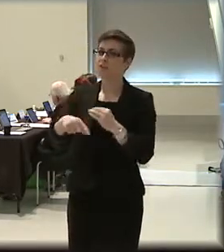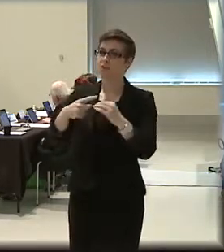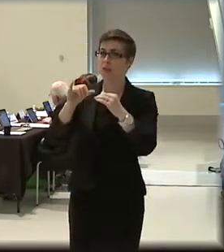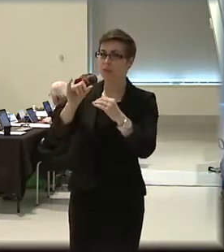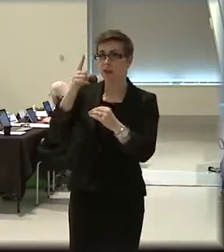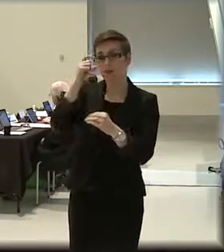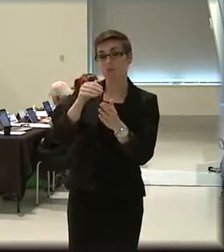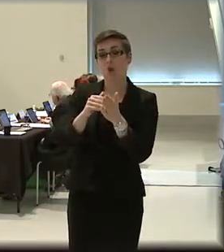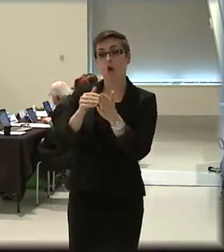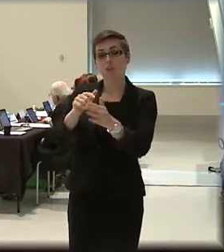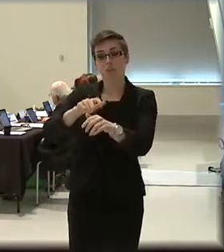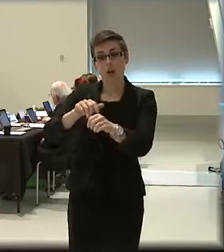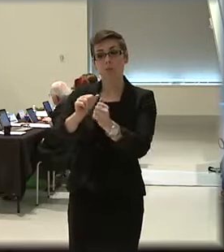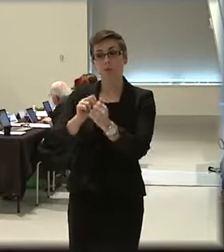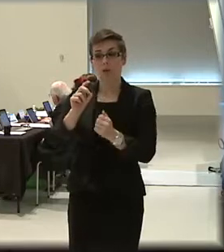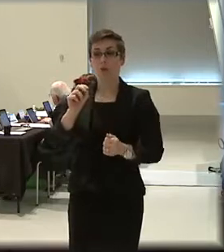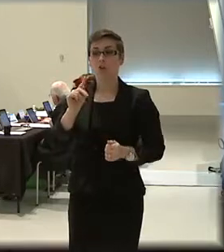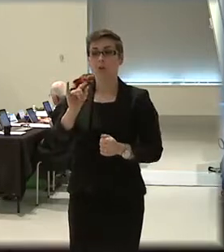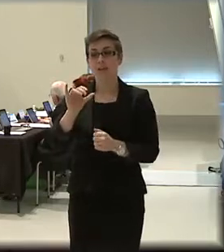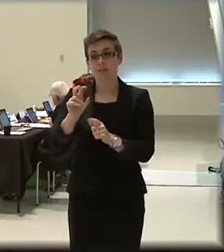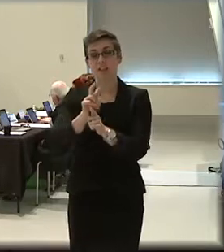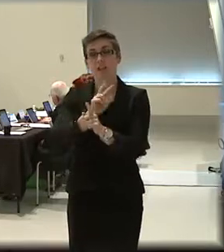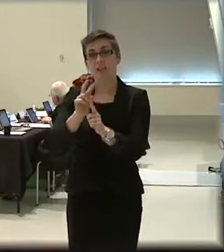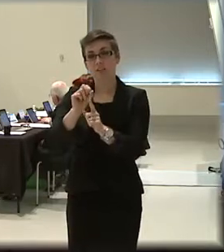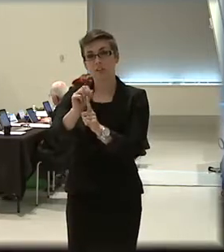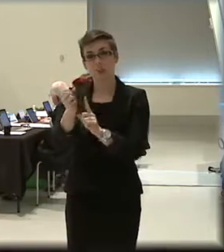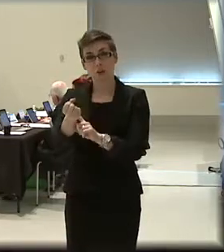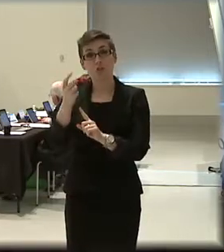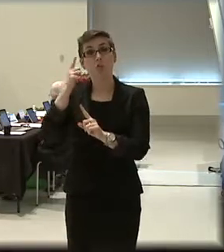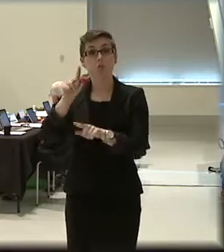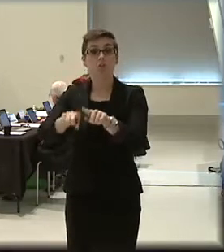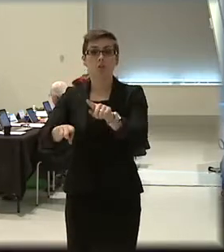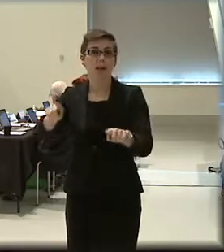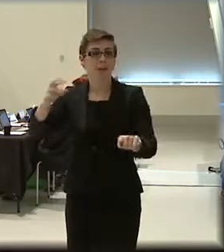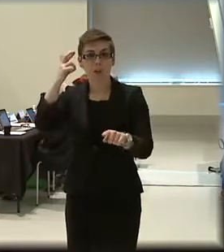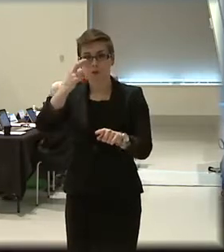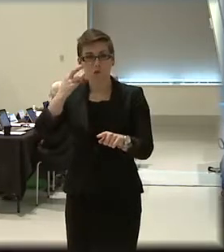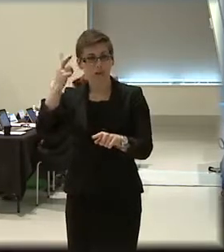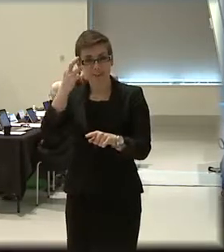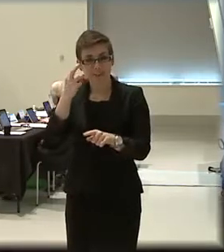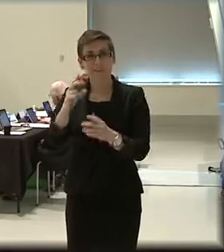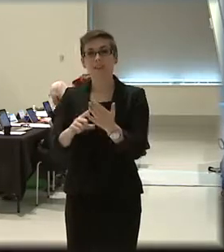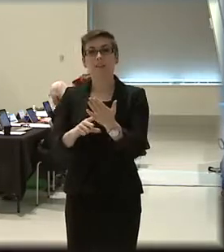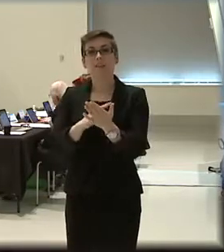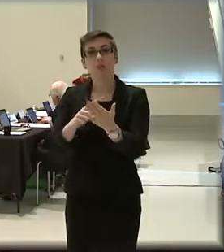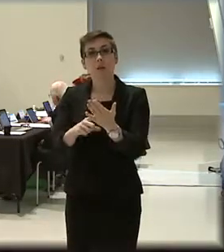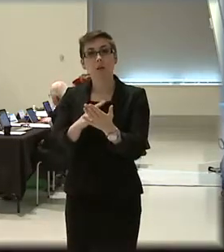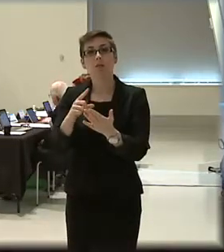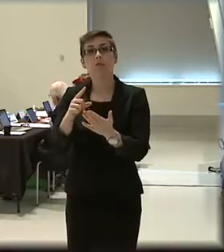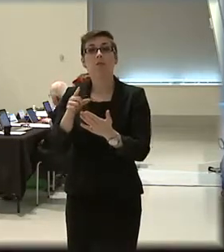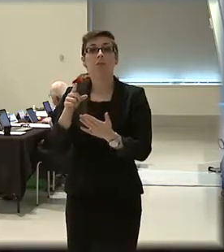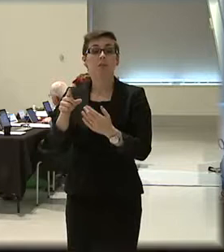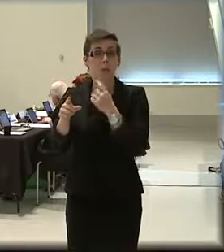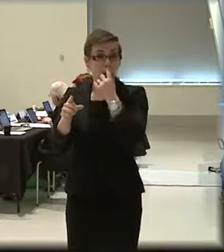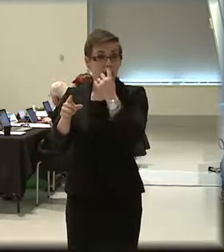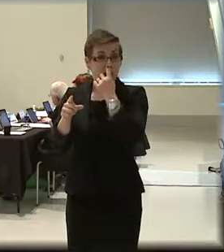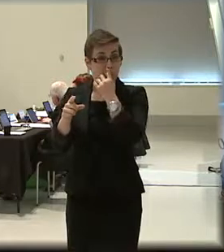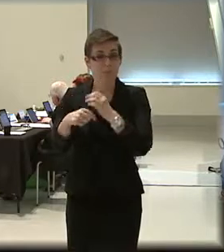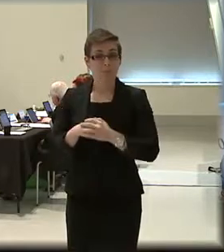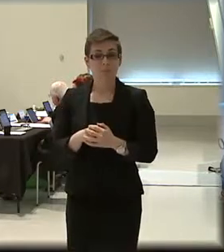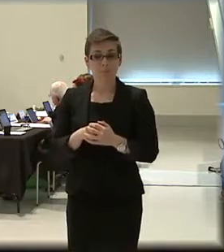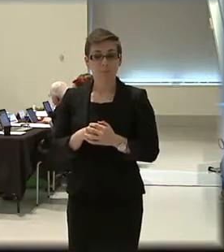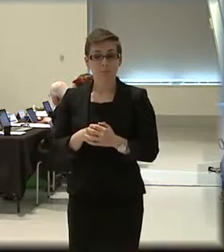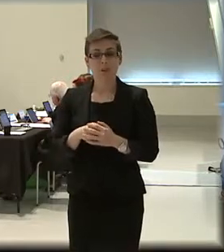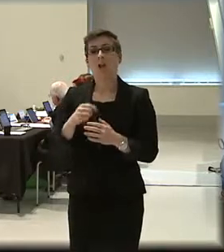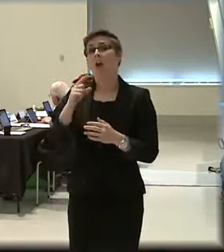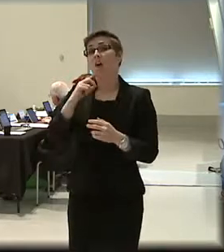violence situations, for a variety of reasons studied quite in depth by psychologists, sociologists, victims will